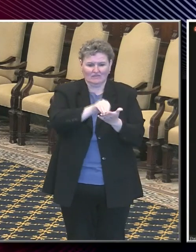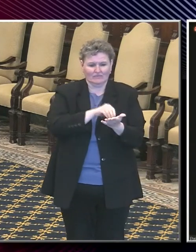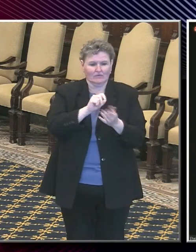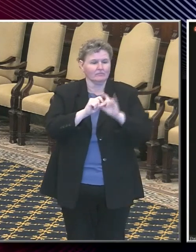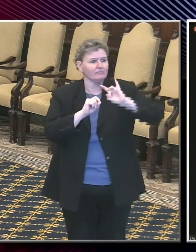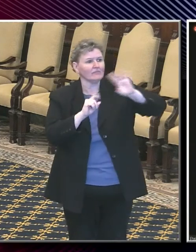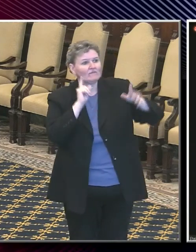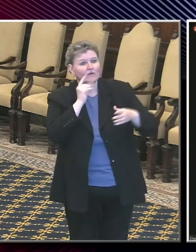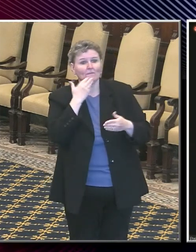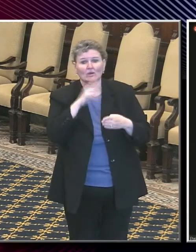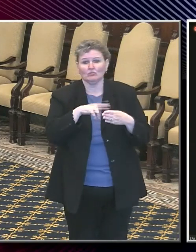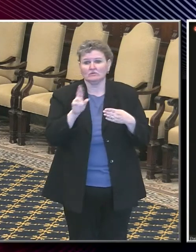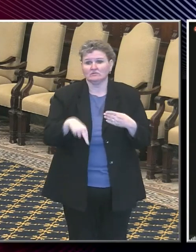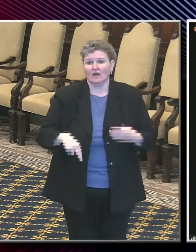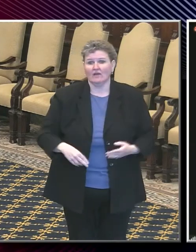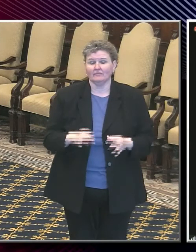KYW.